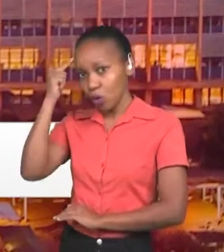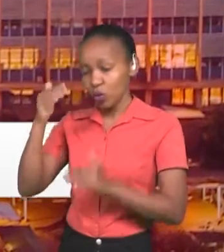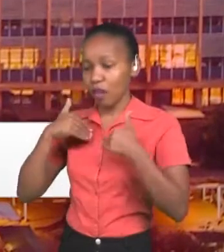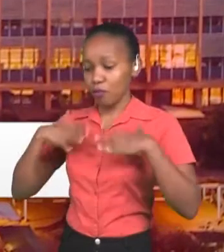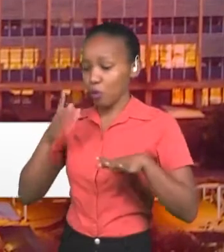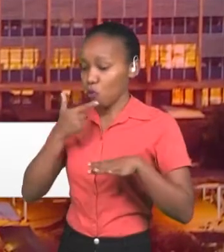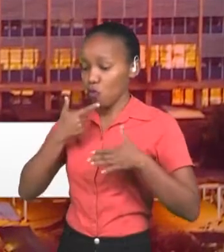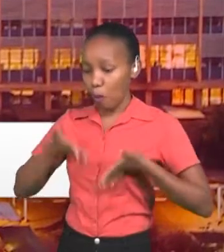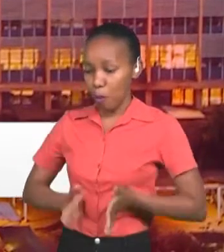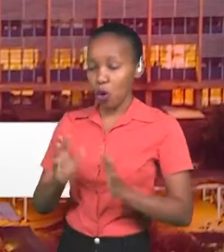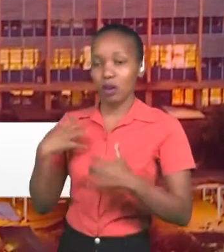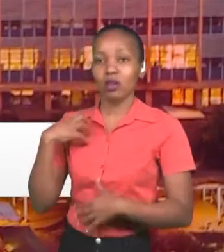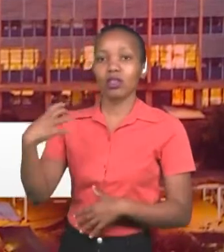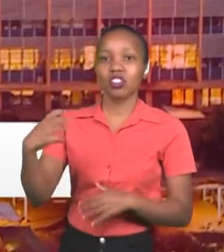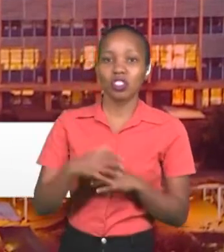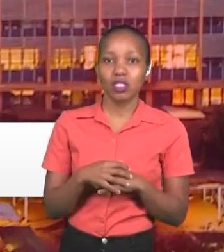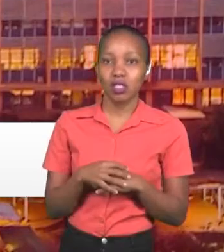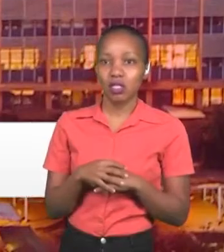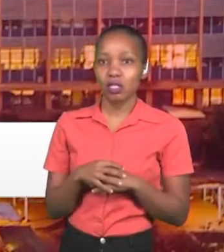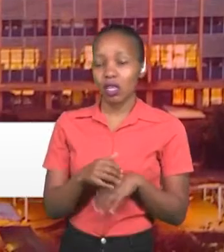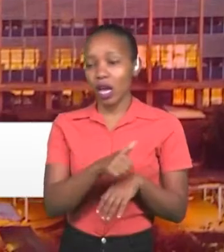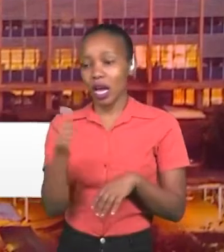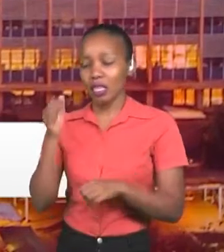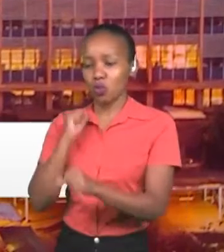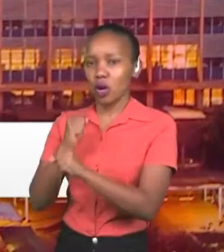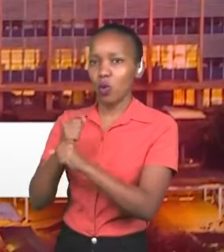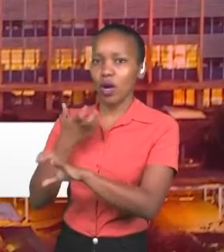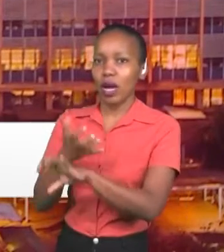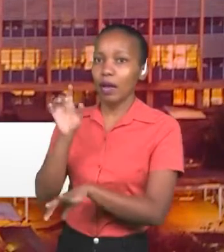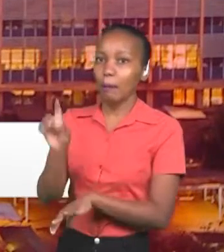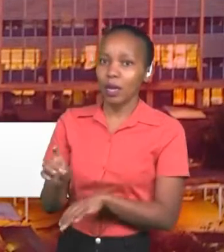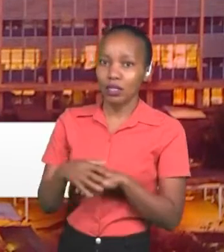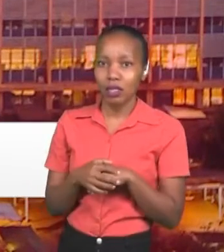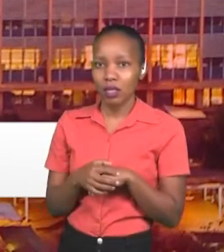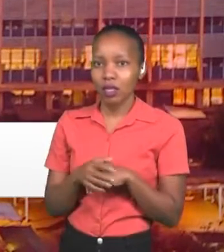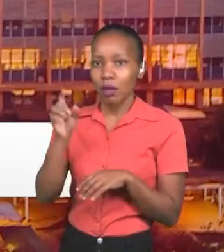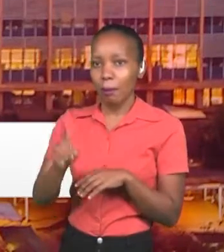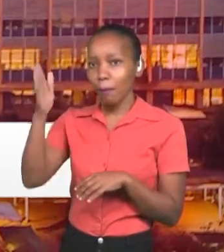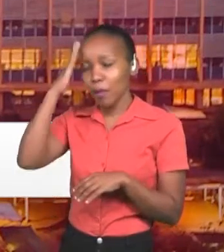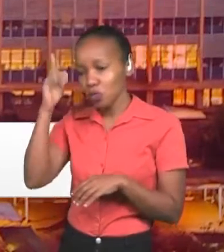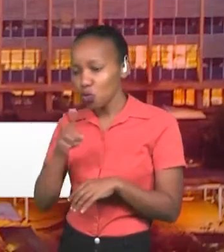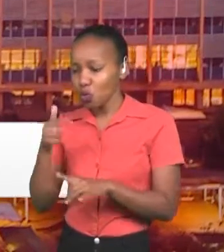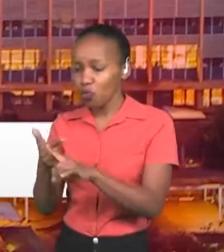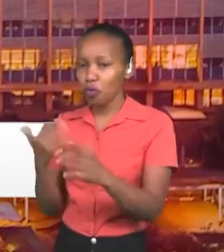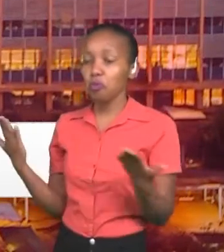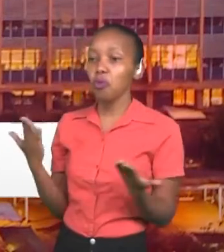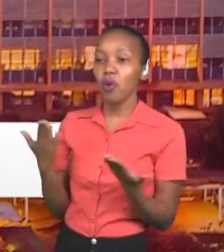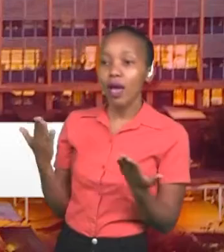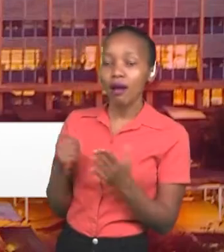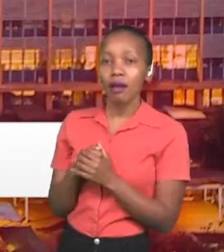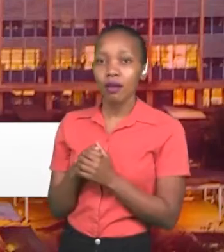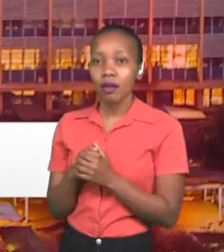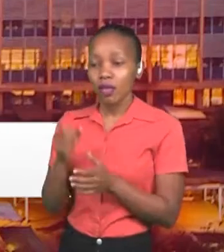wealthy, and there are some people who are born who have to hustle. Yeah. Sure. So you have to know where you're from. Yeah, what type of person you